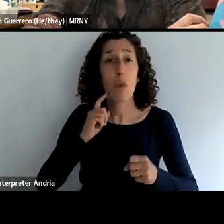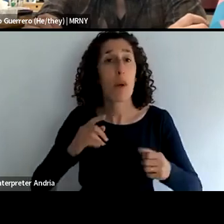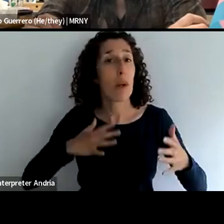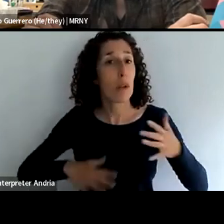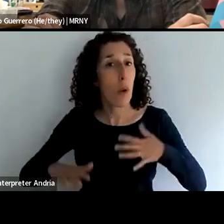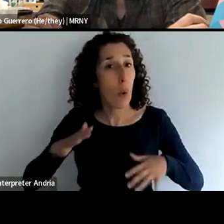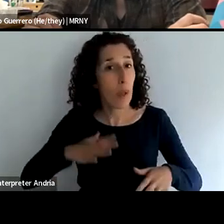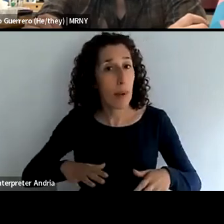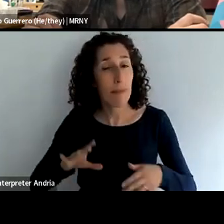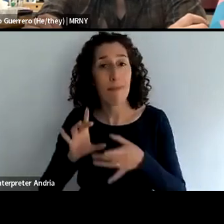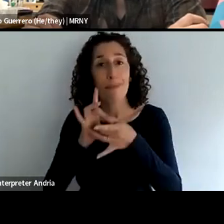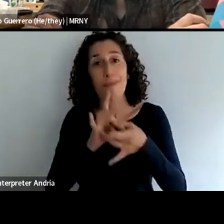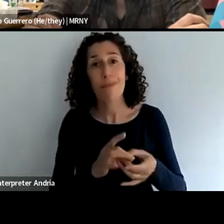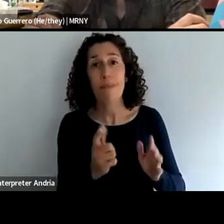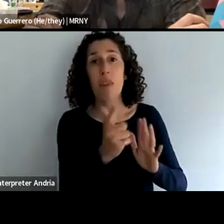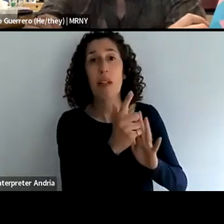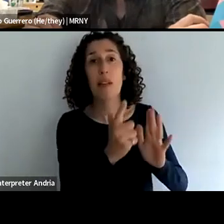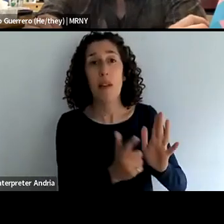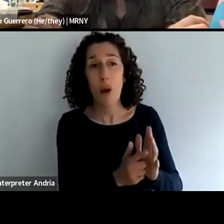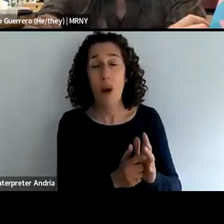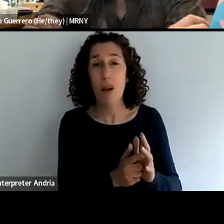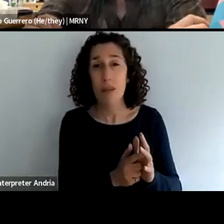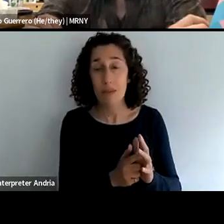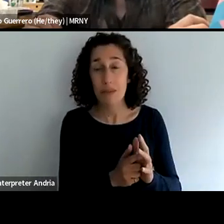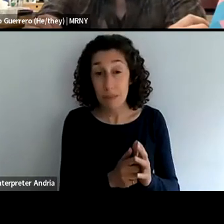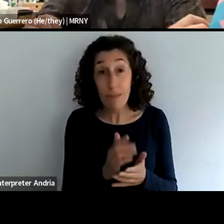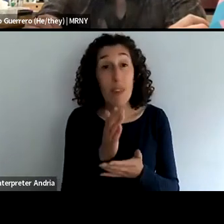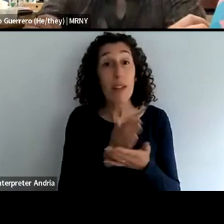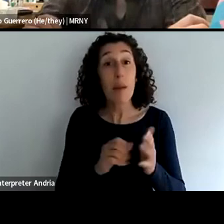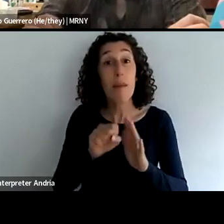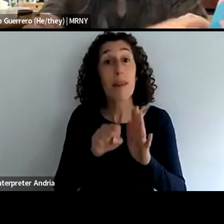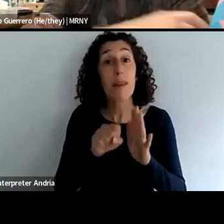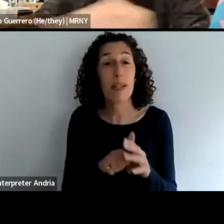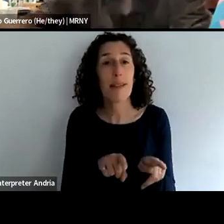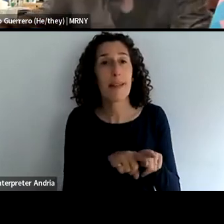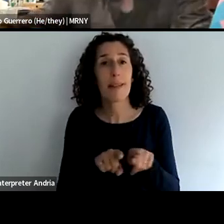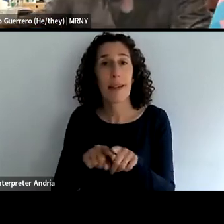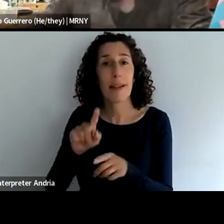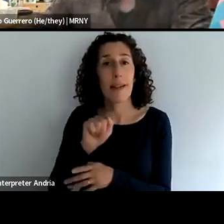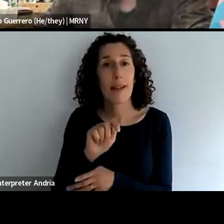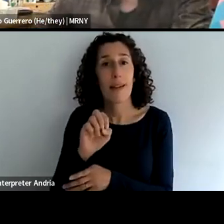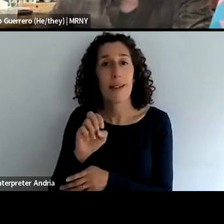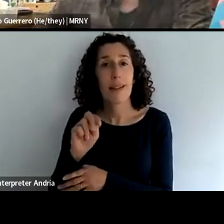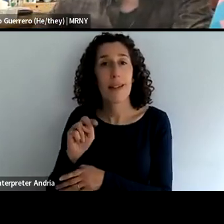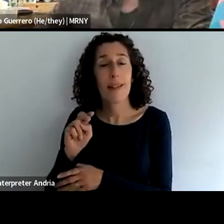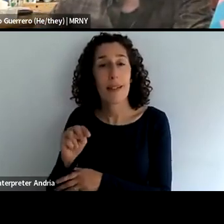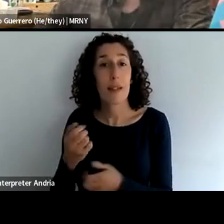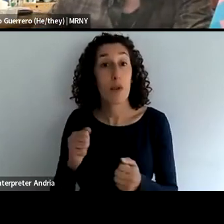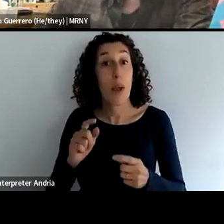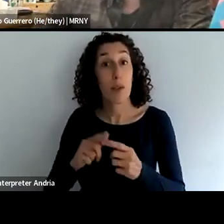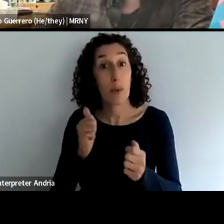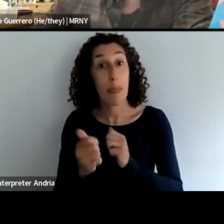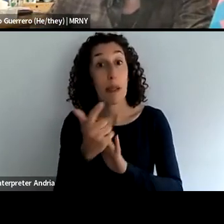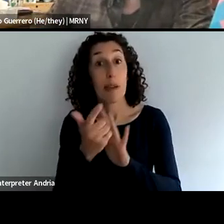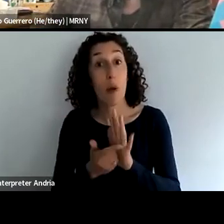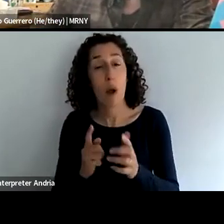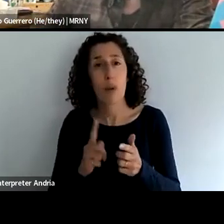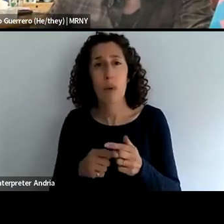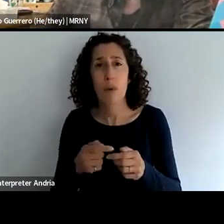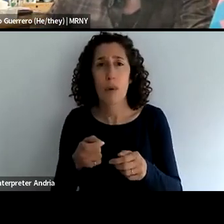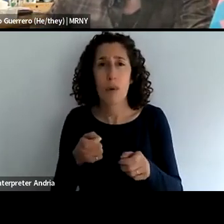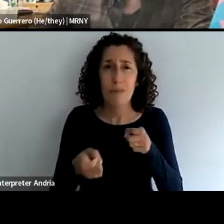what clothing people can wear in places like Tennessee, trying to implement it across the gender